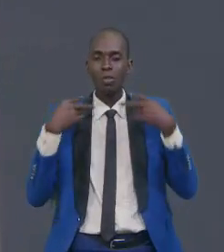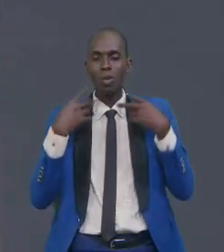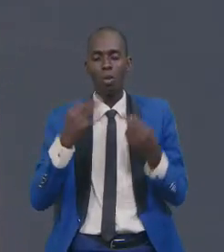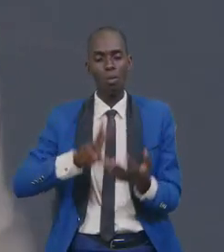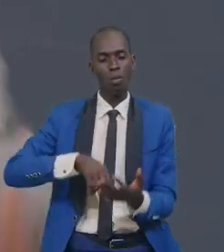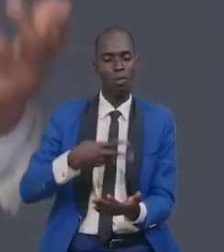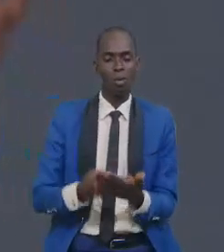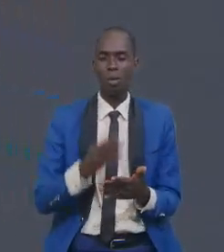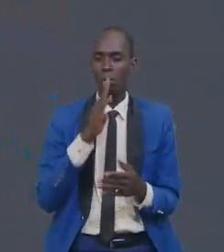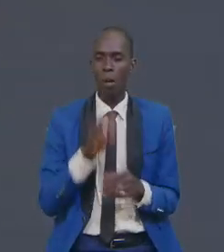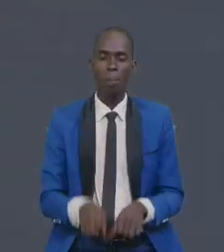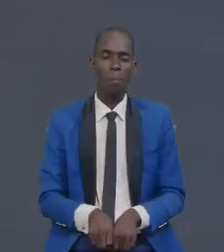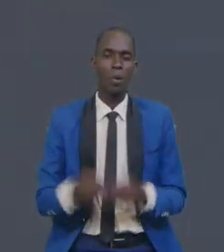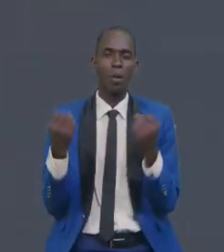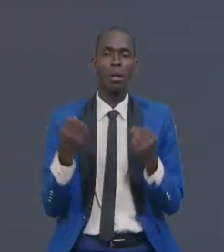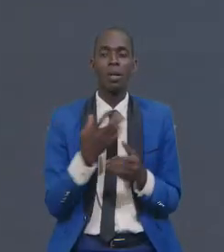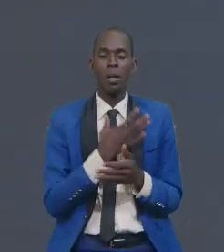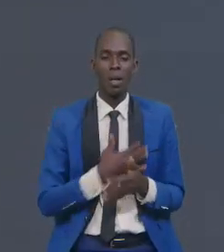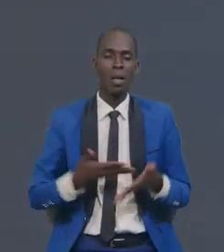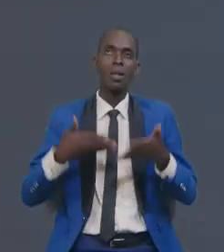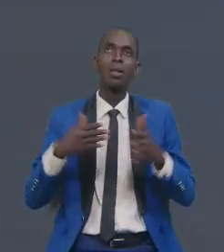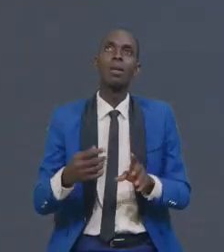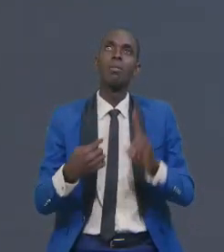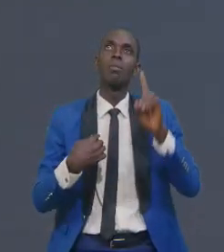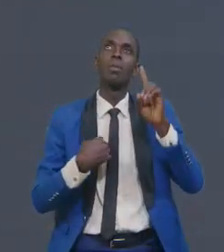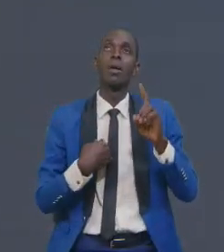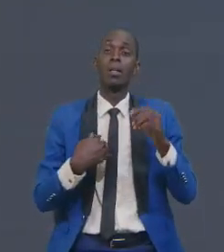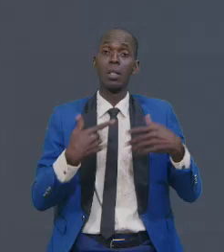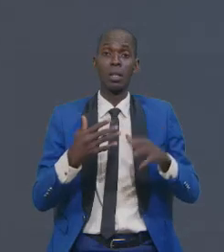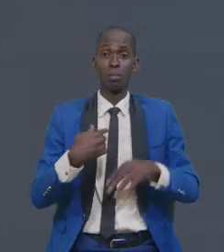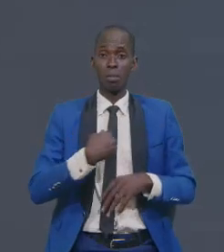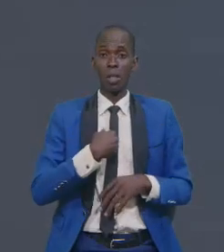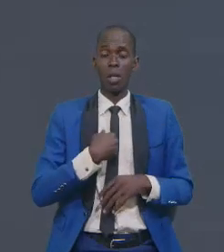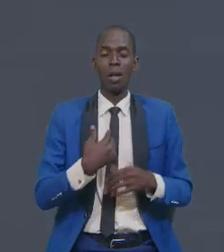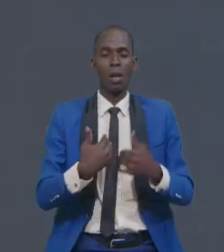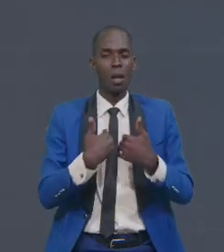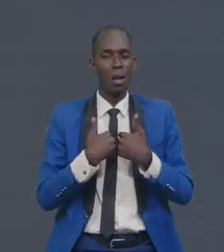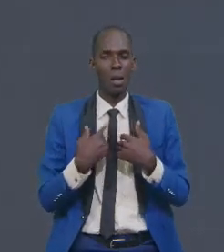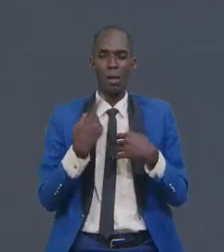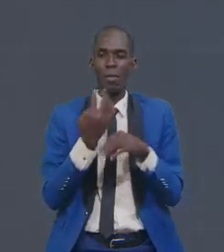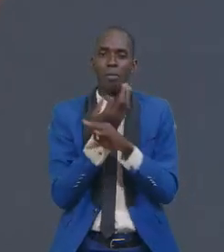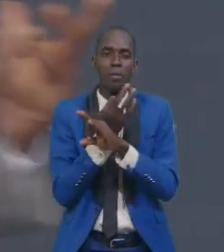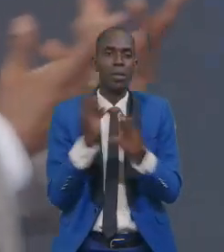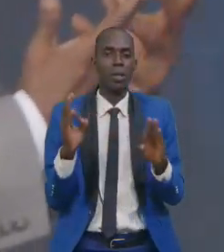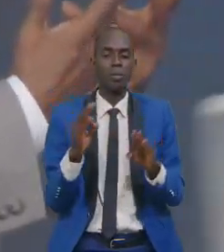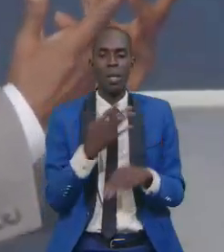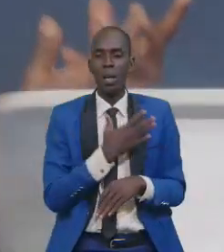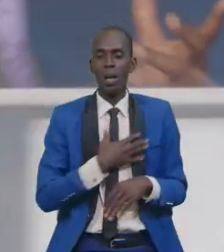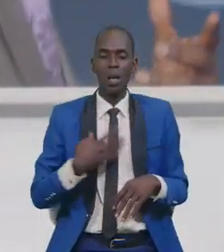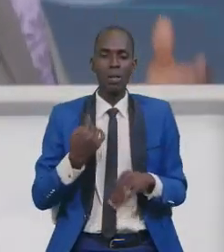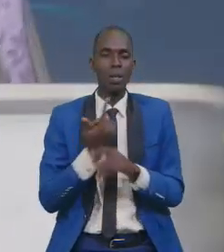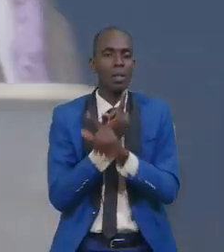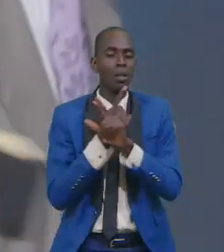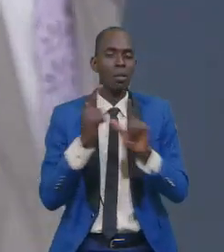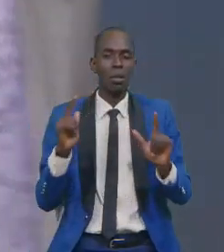broken. And let me have the freedom and the liberty of